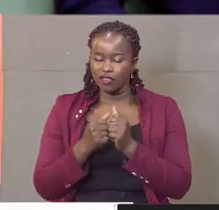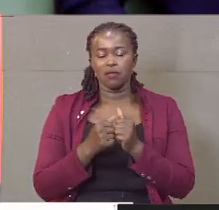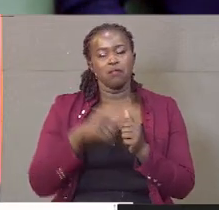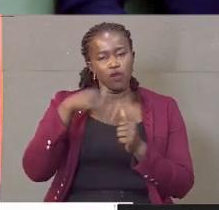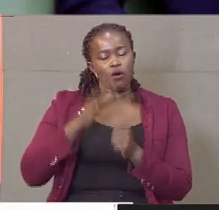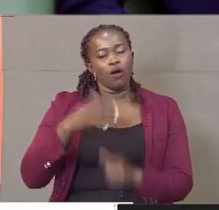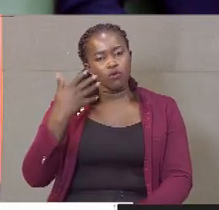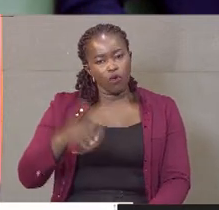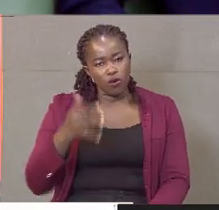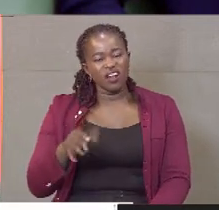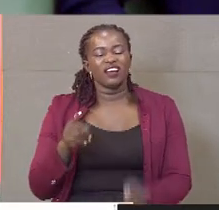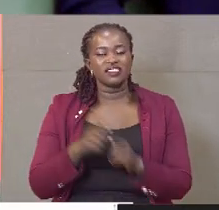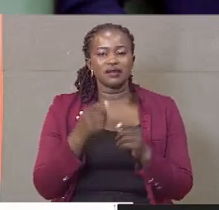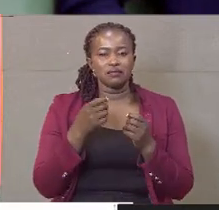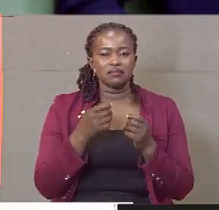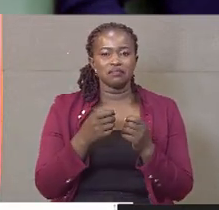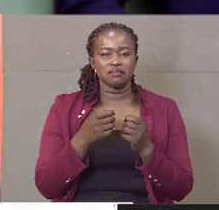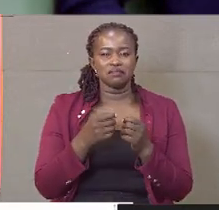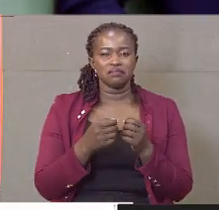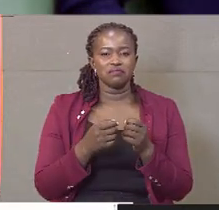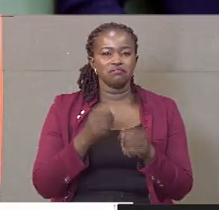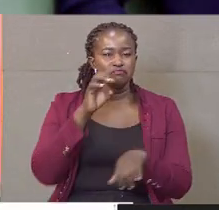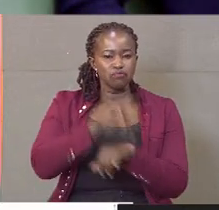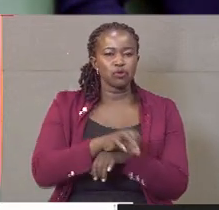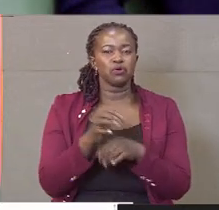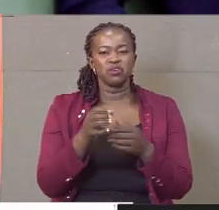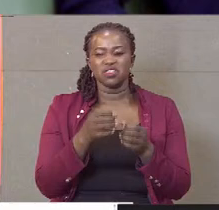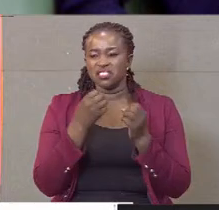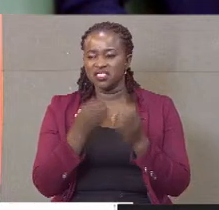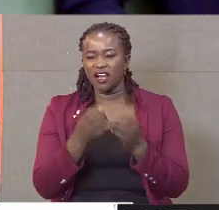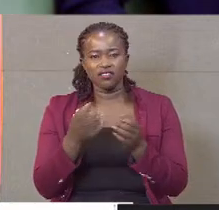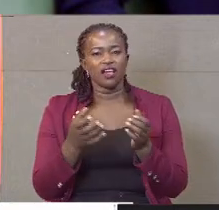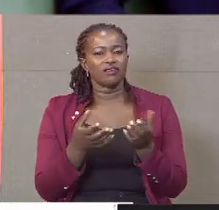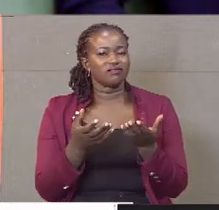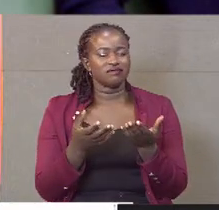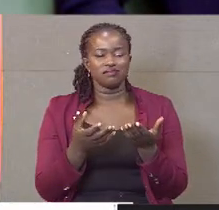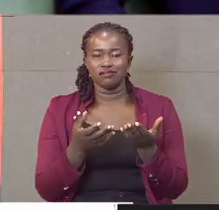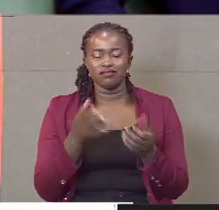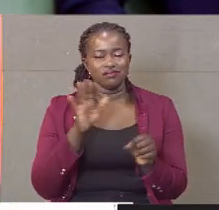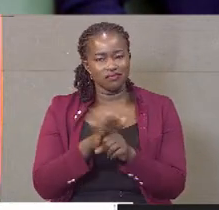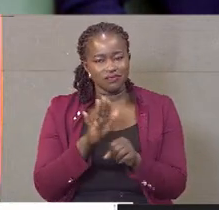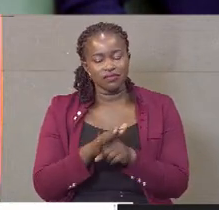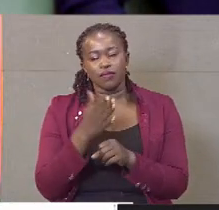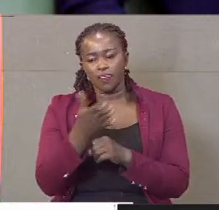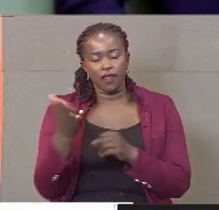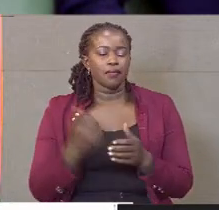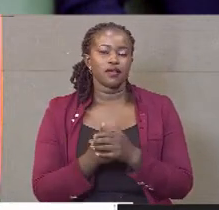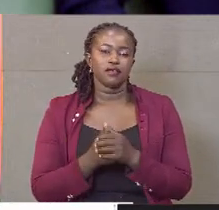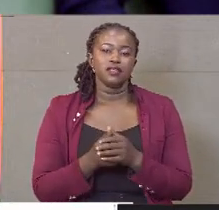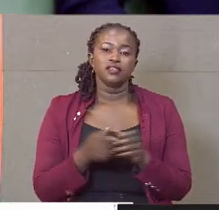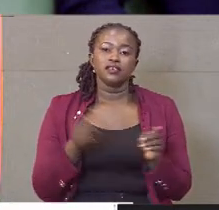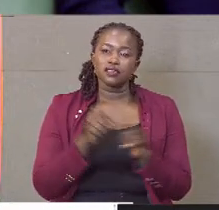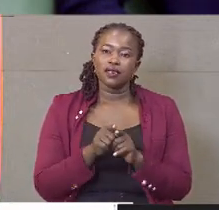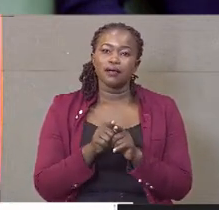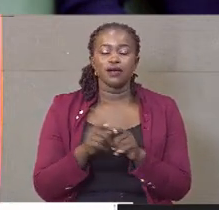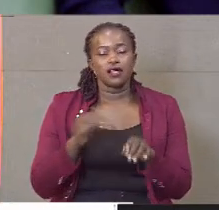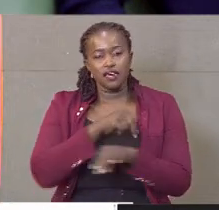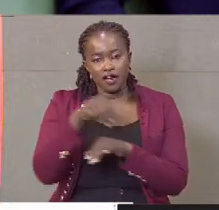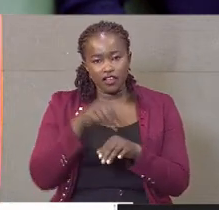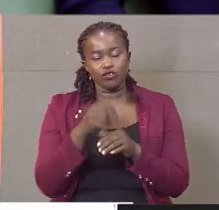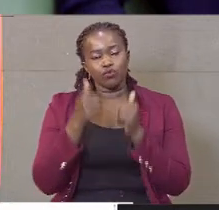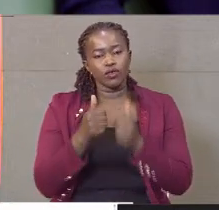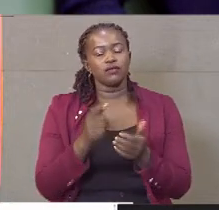and sewerage. Those districts that have been mentioned here and beneficiaries of